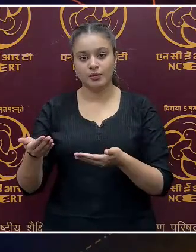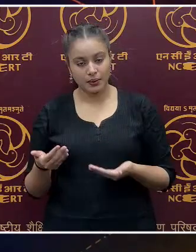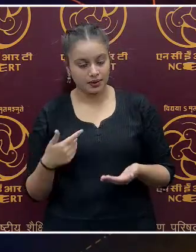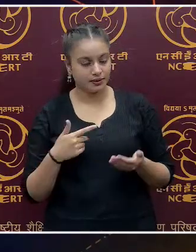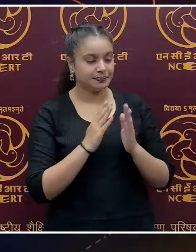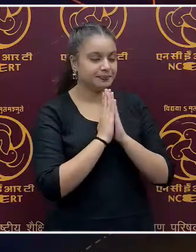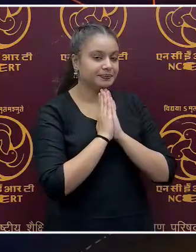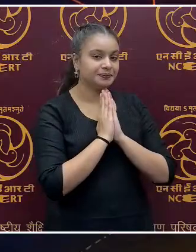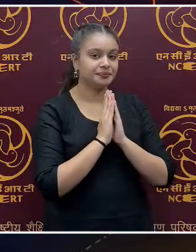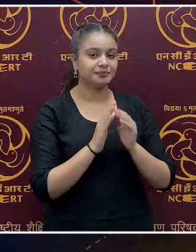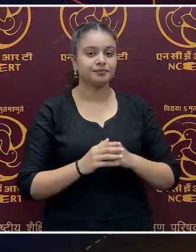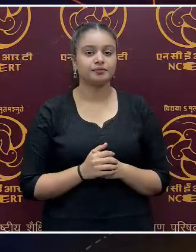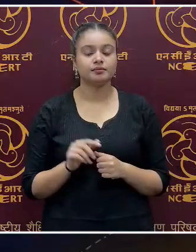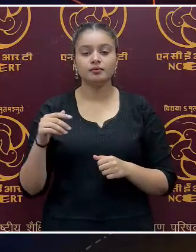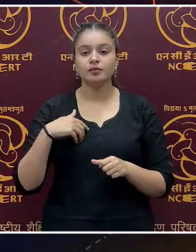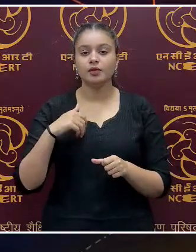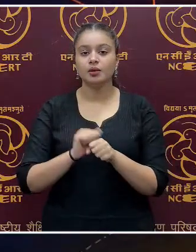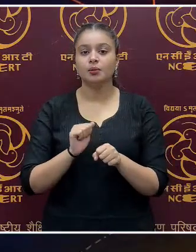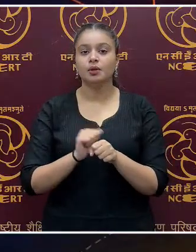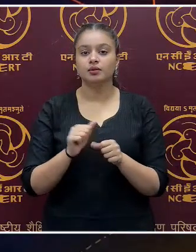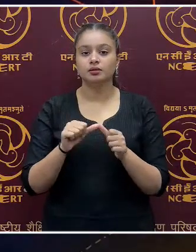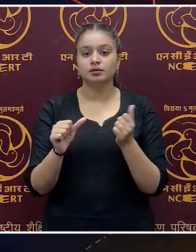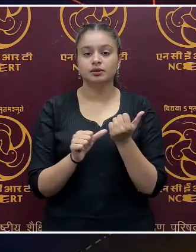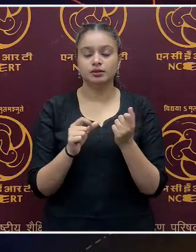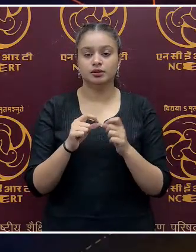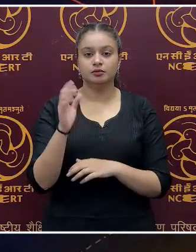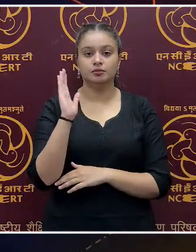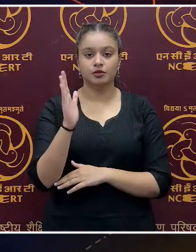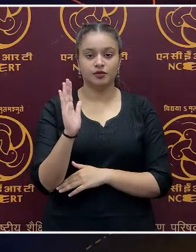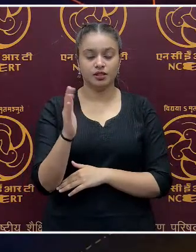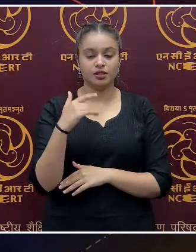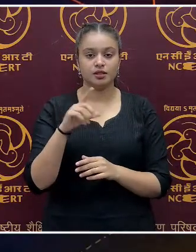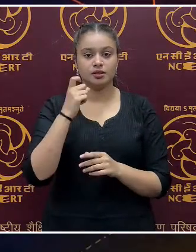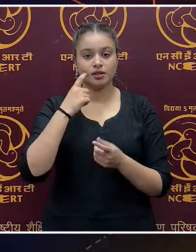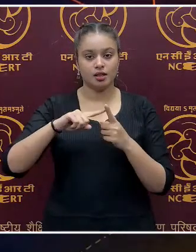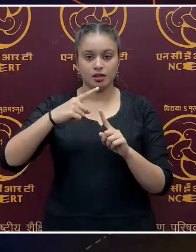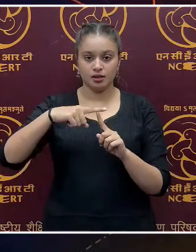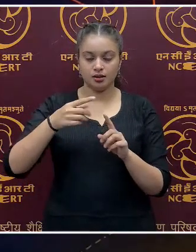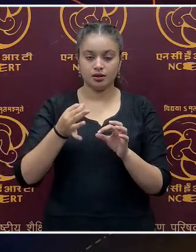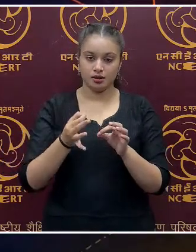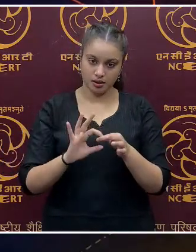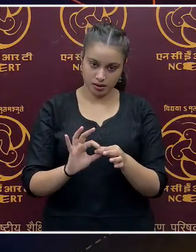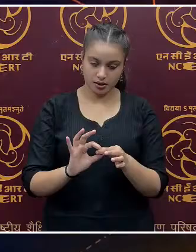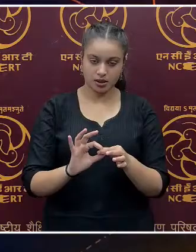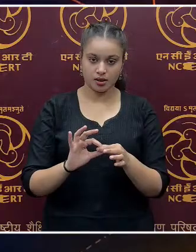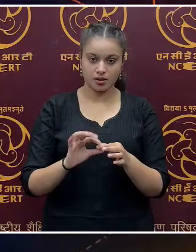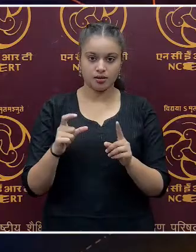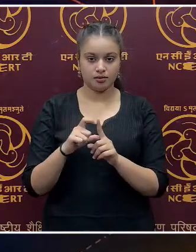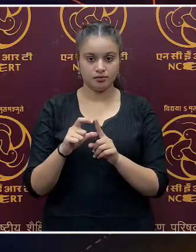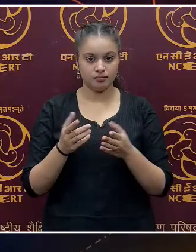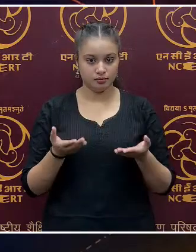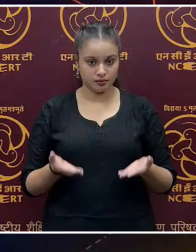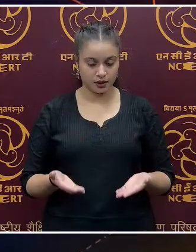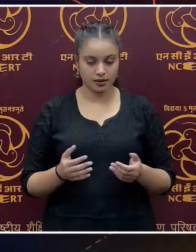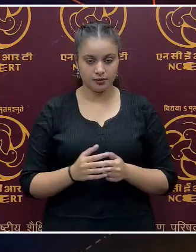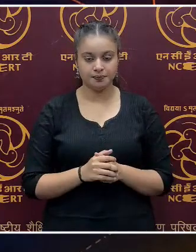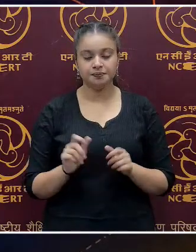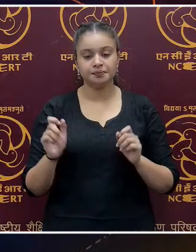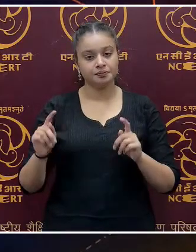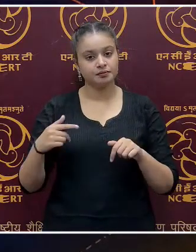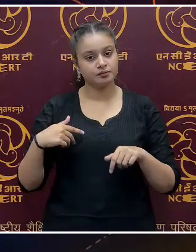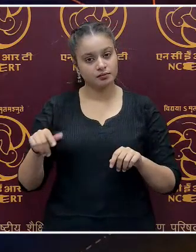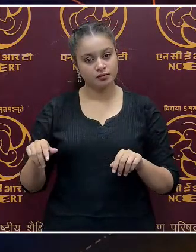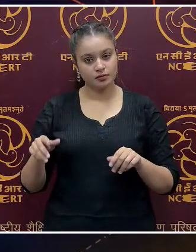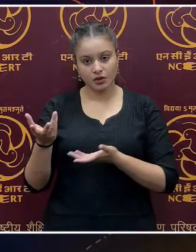Thank you. Sir is an assistant professor from CIET NCERT, New Delhi itself. So let's begin with